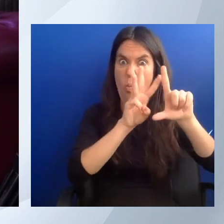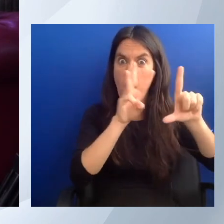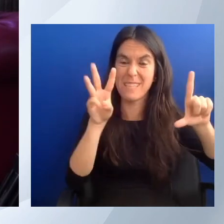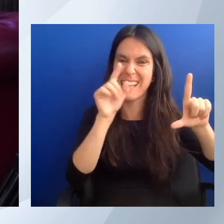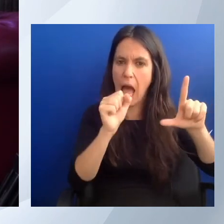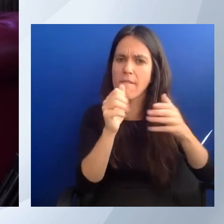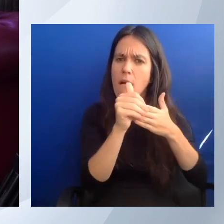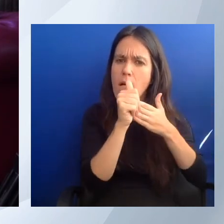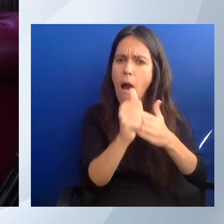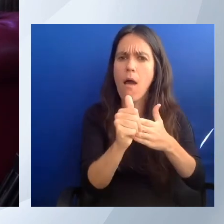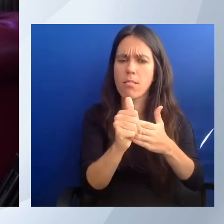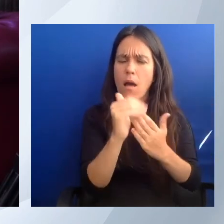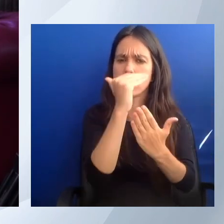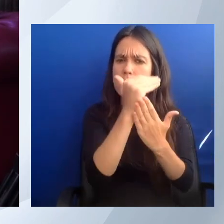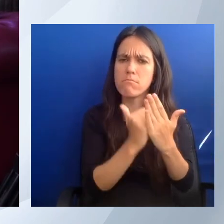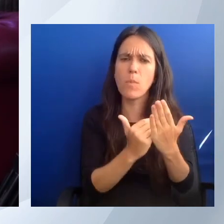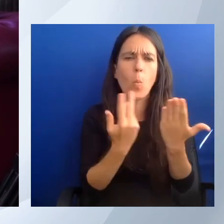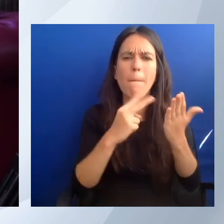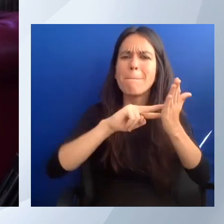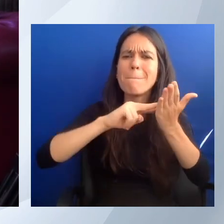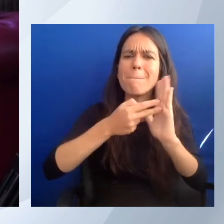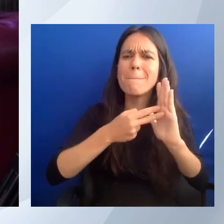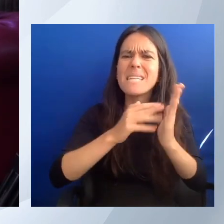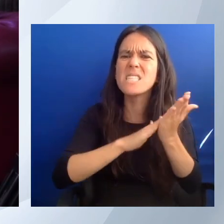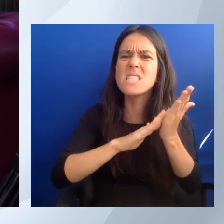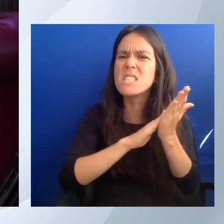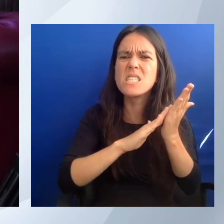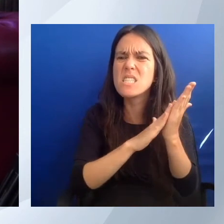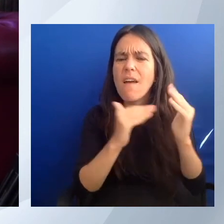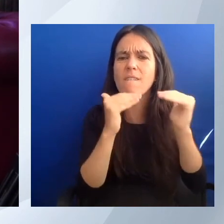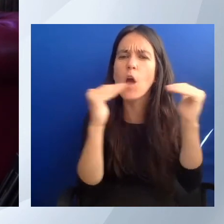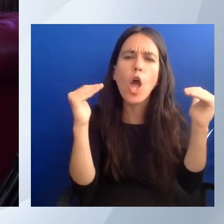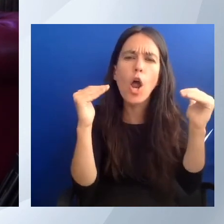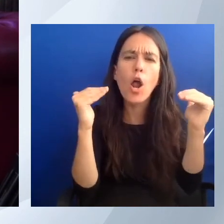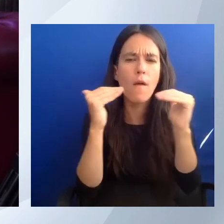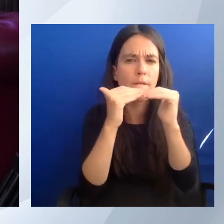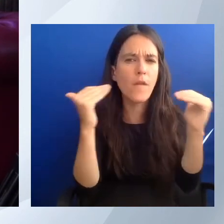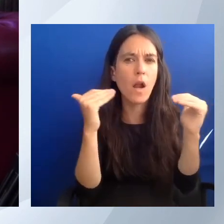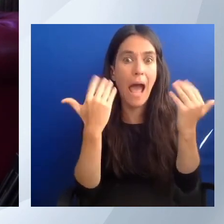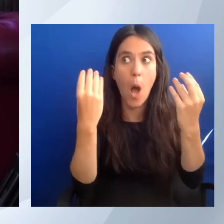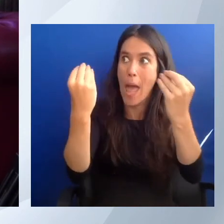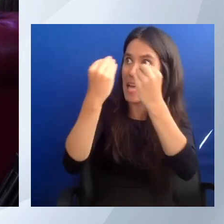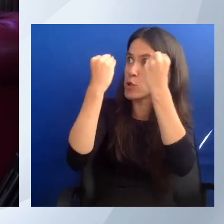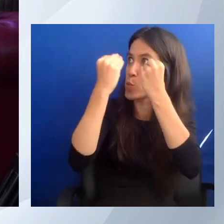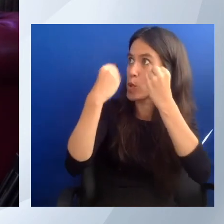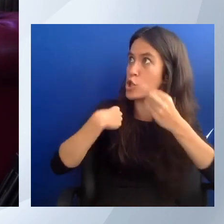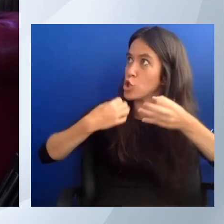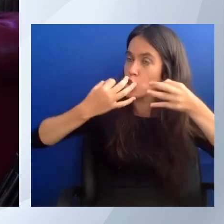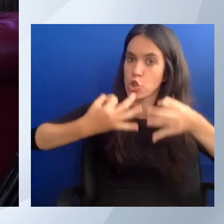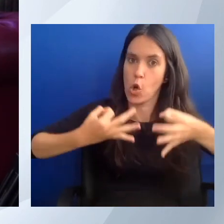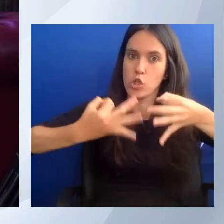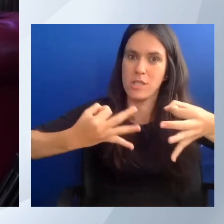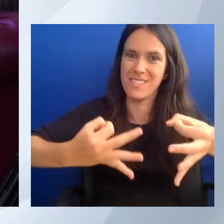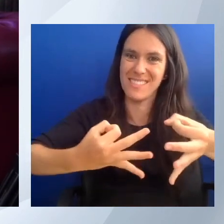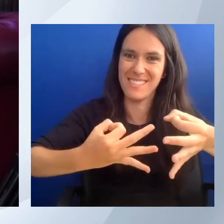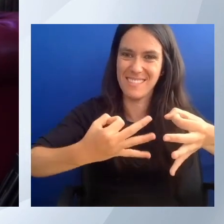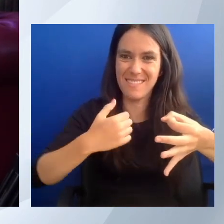what fairness is and how to actually make educated choices about that. And when you bring it back